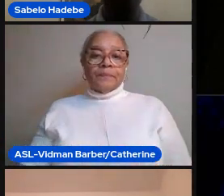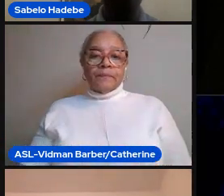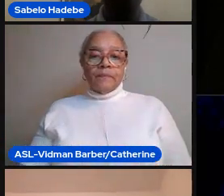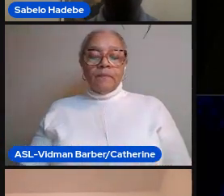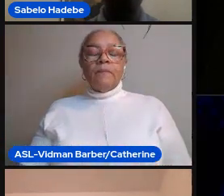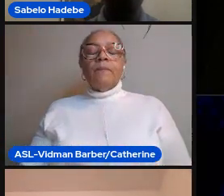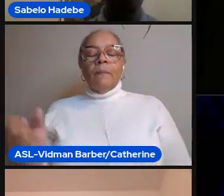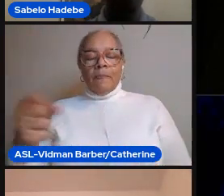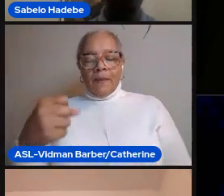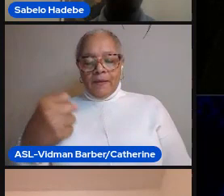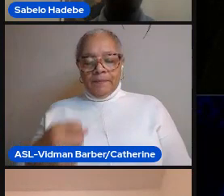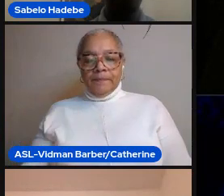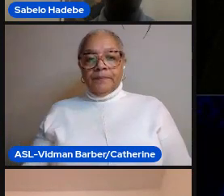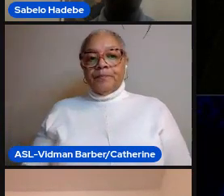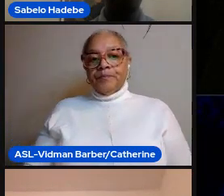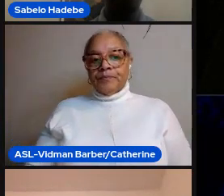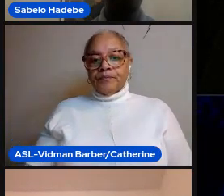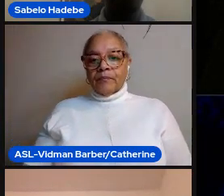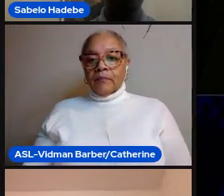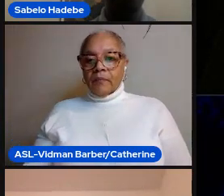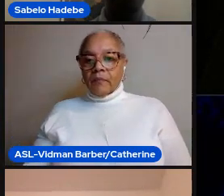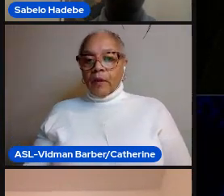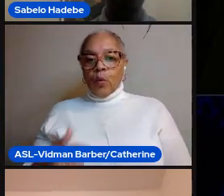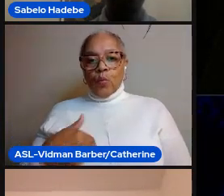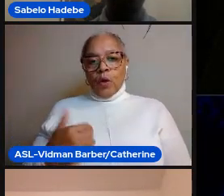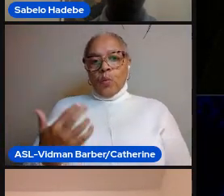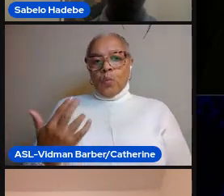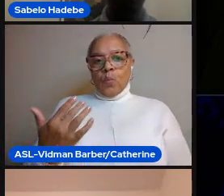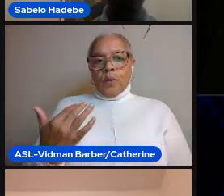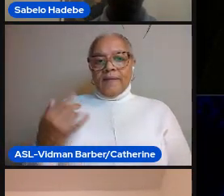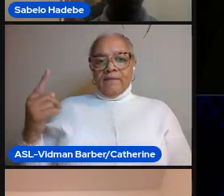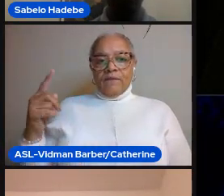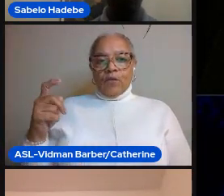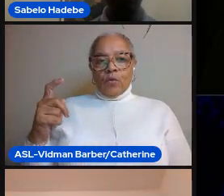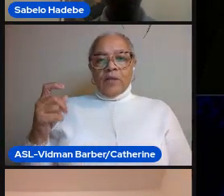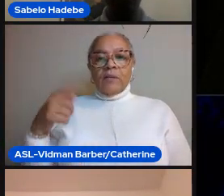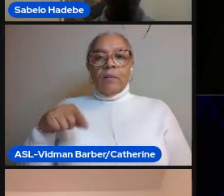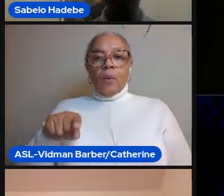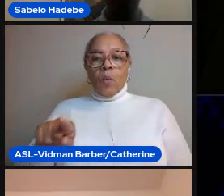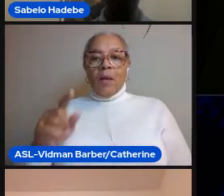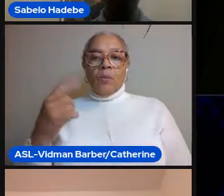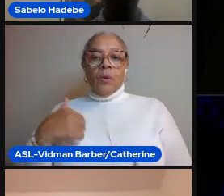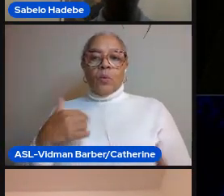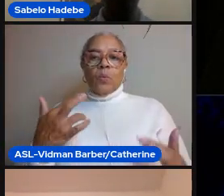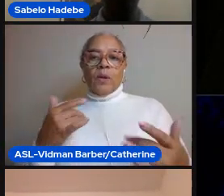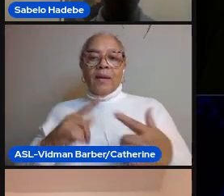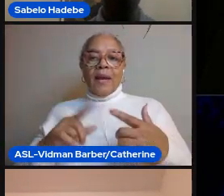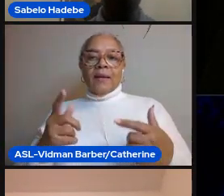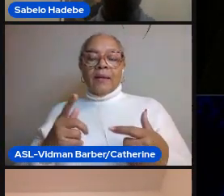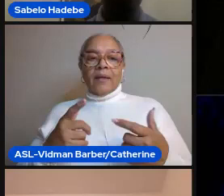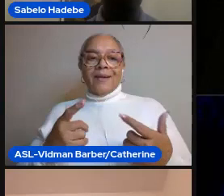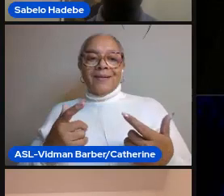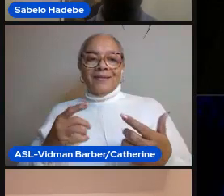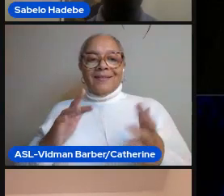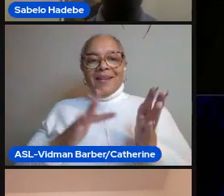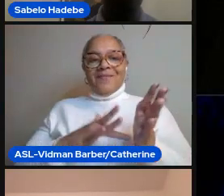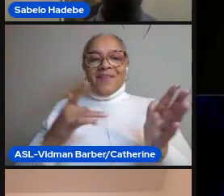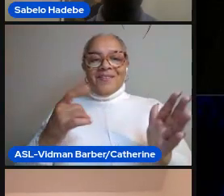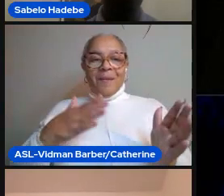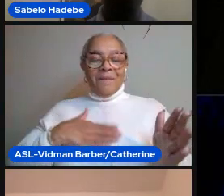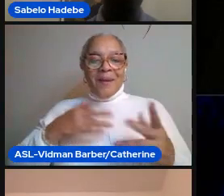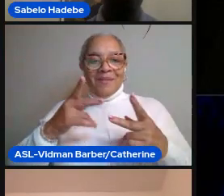So we are waiting for questions, but while we're waiting, I can also exploit my position now that I'm chairing